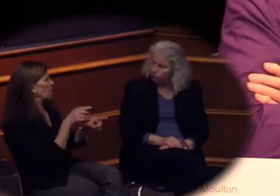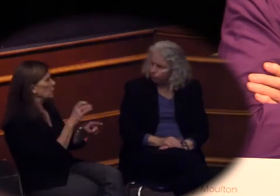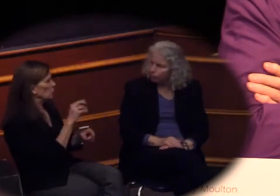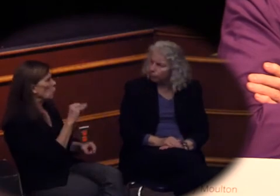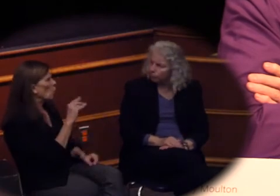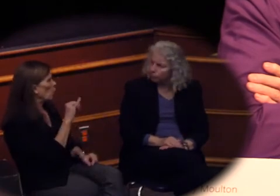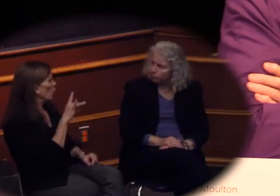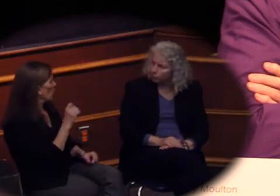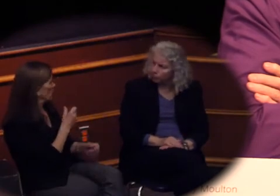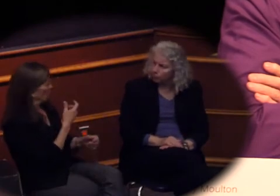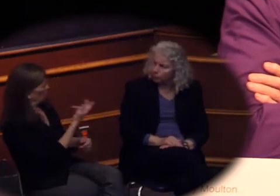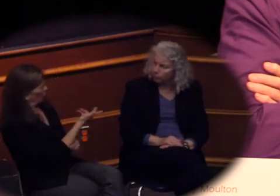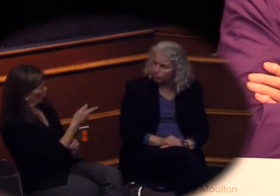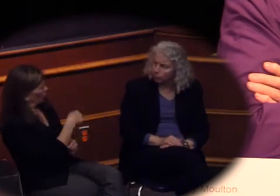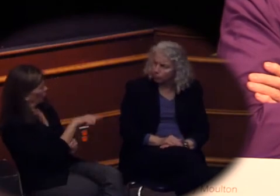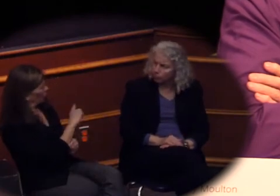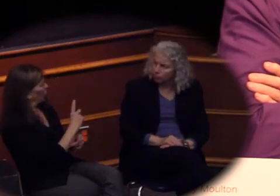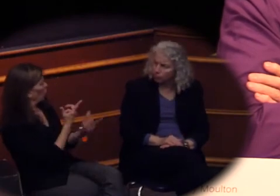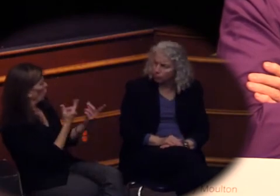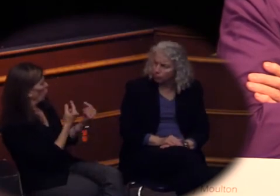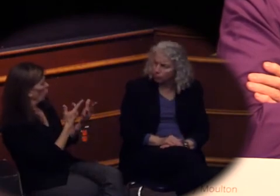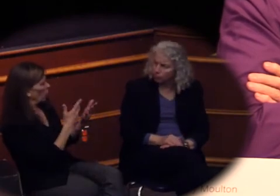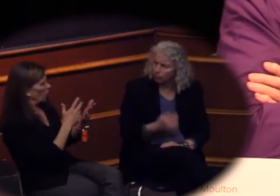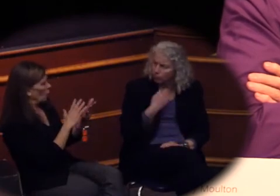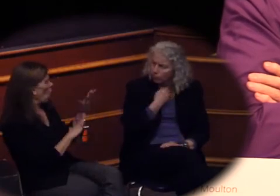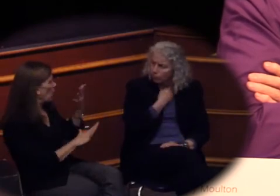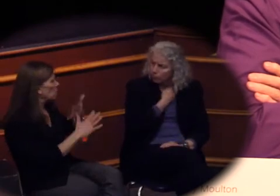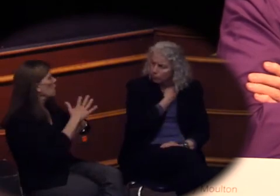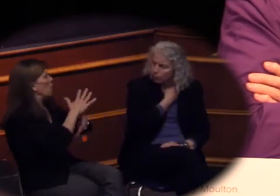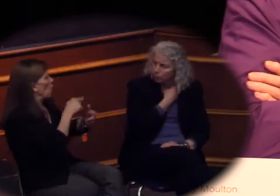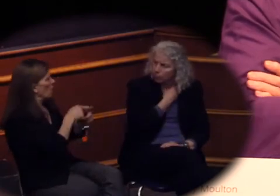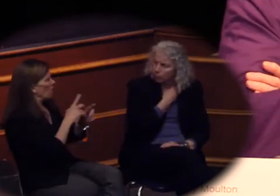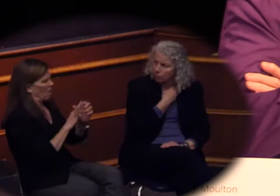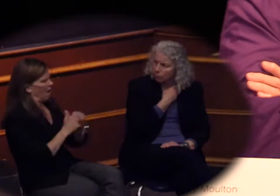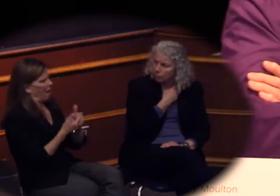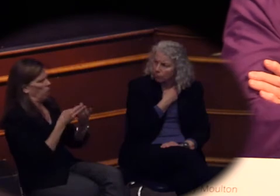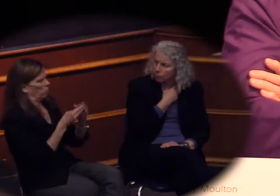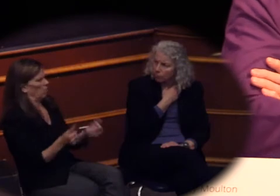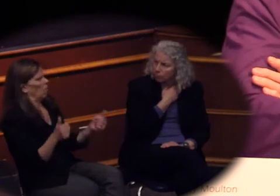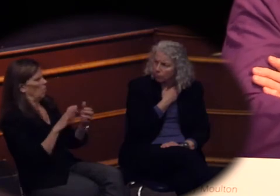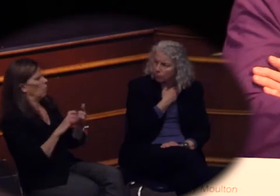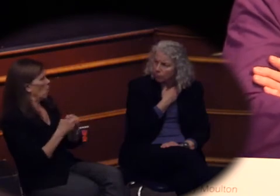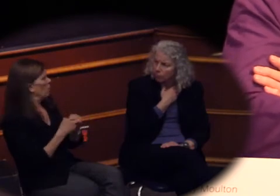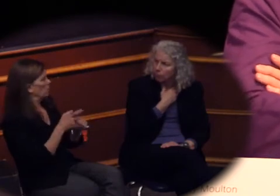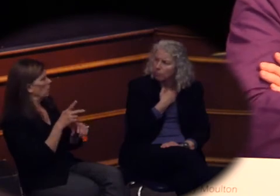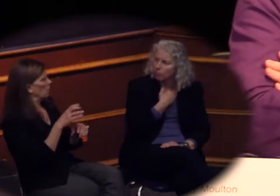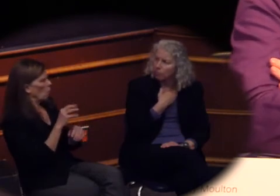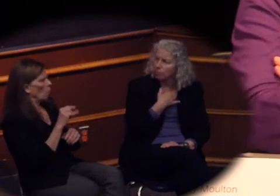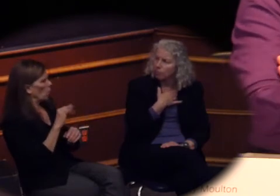specific measures would be top priorities for you as governor in addressing the opioid epidemic?